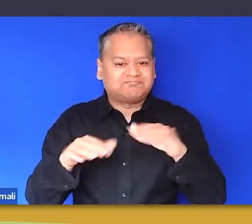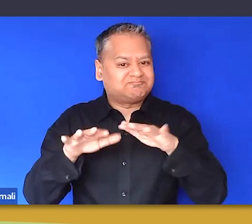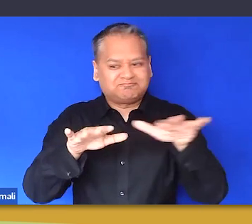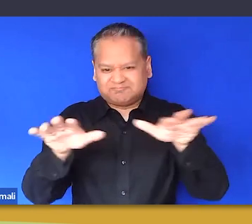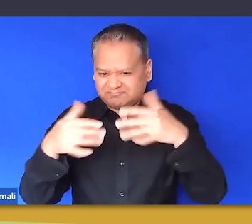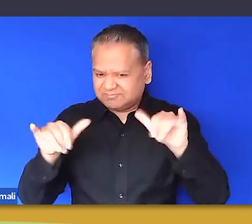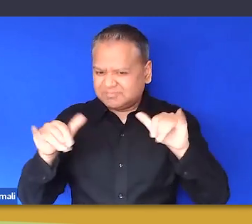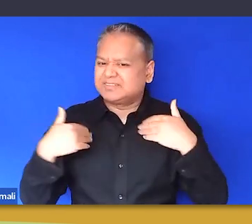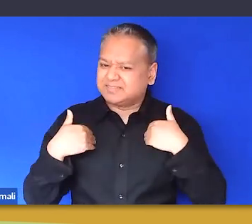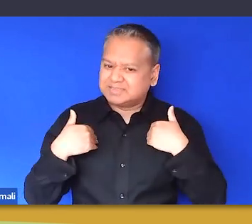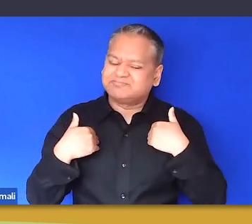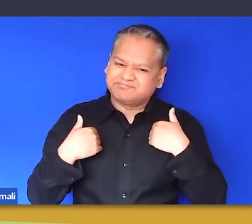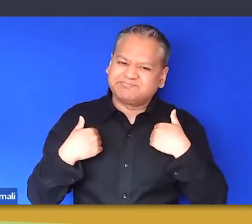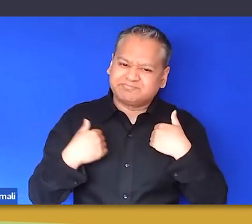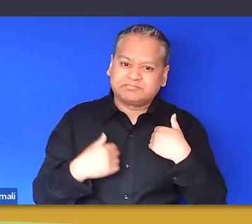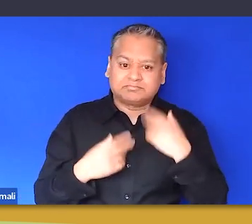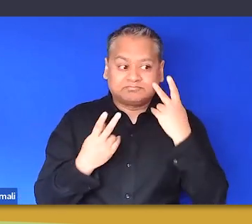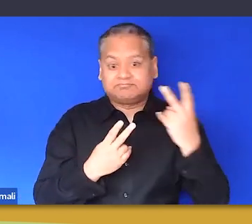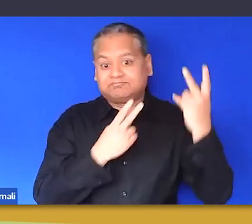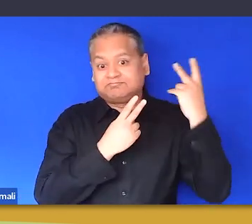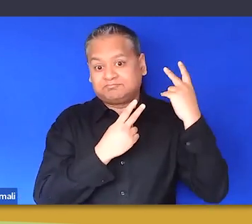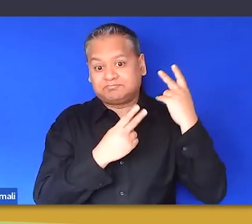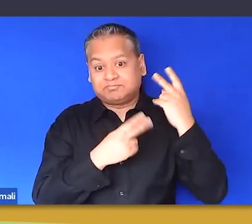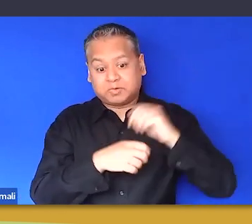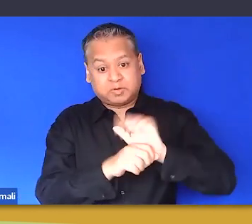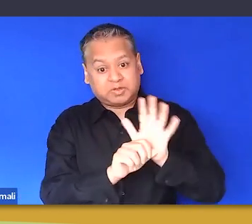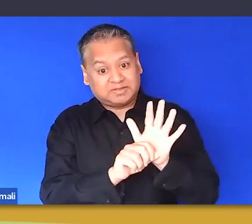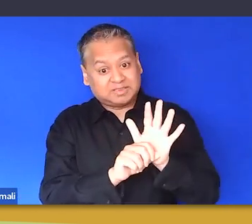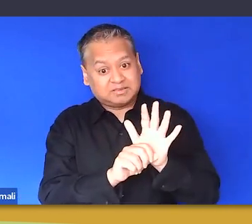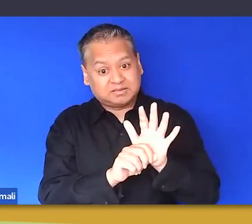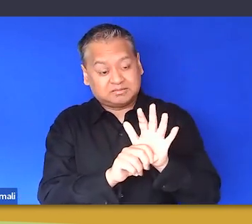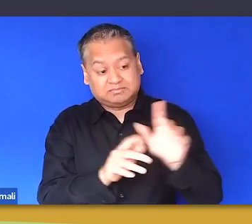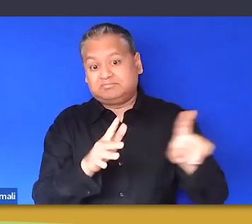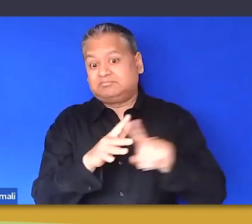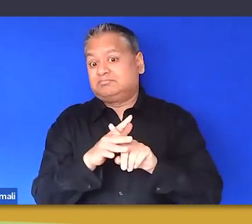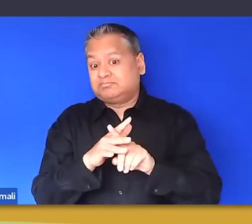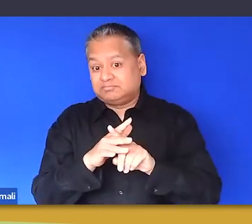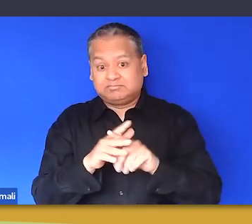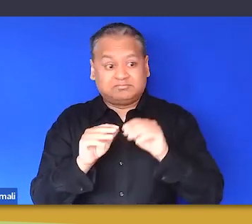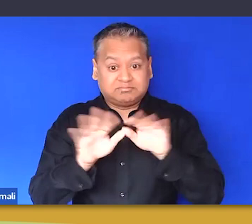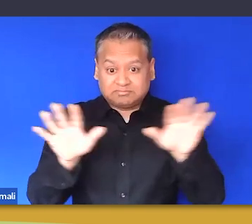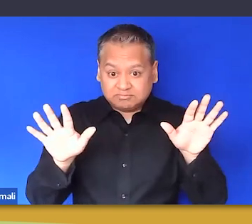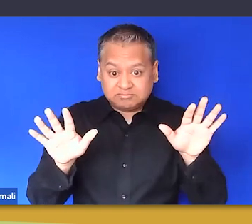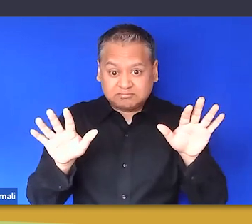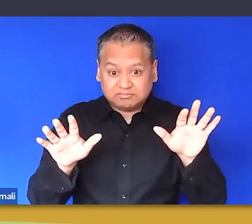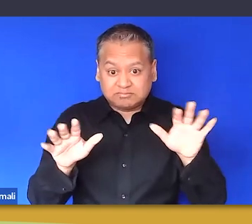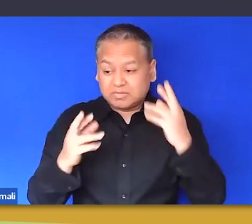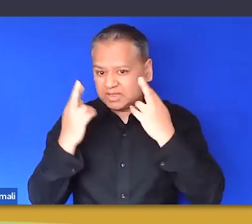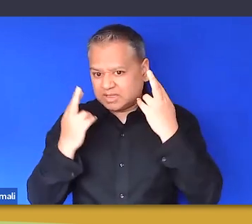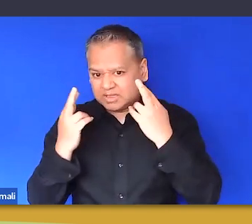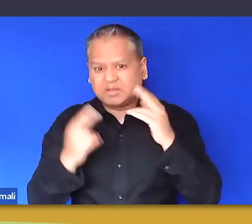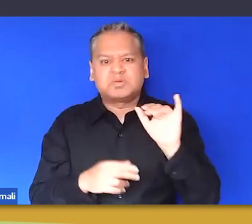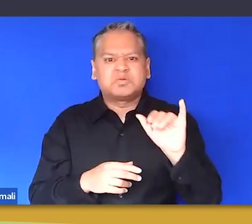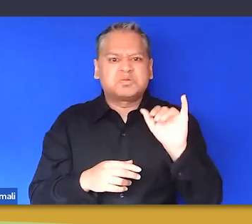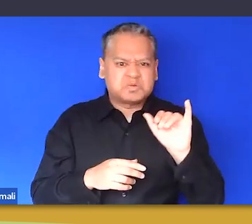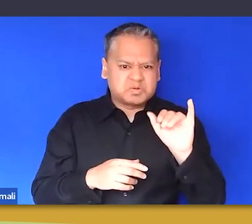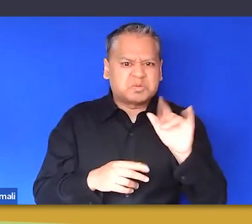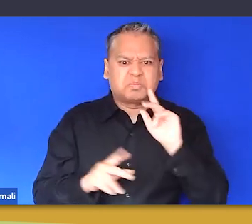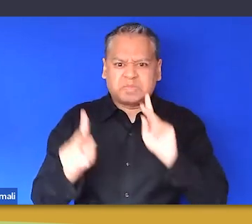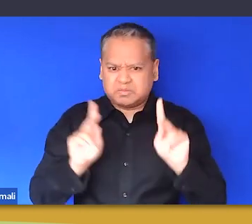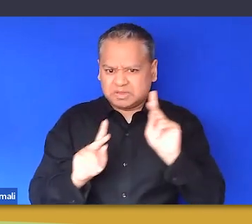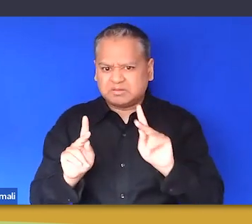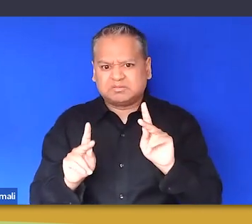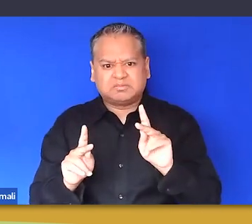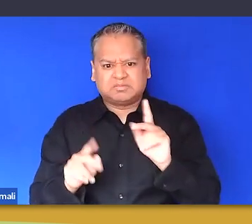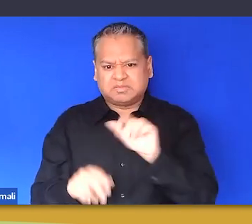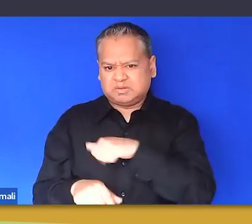global pandemic, we're reminded of the harshness that many Asian Canadians were met with as COVID had its